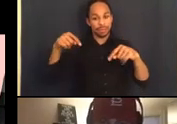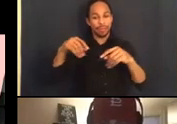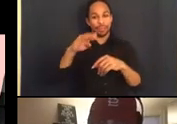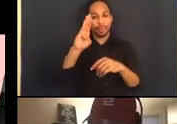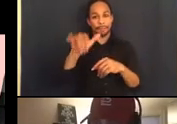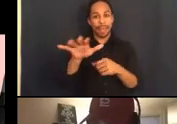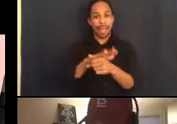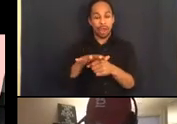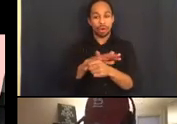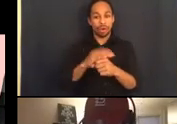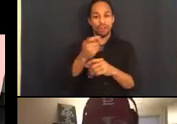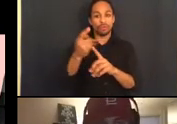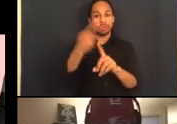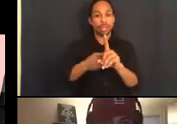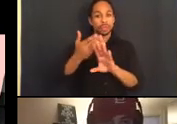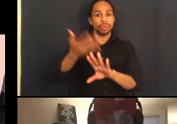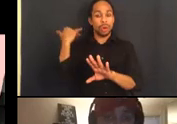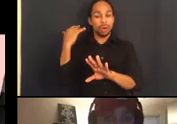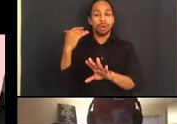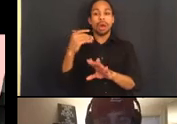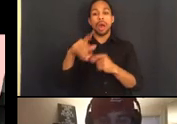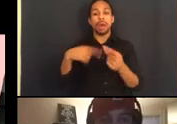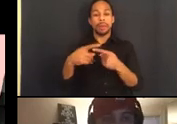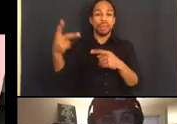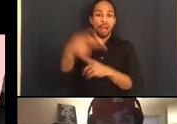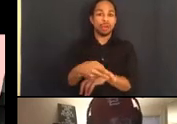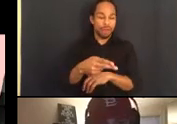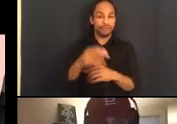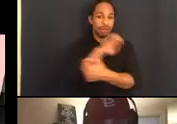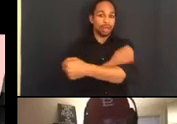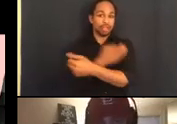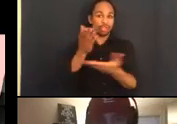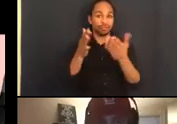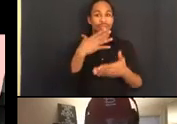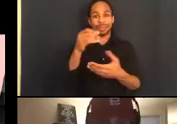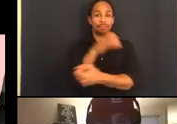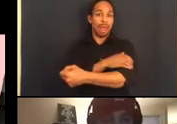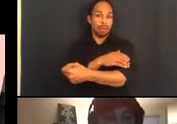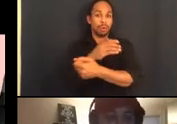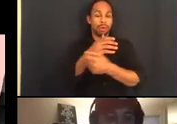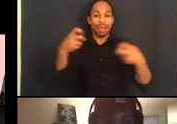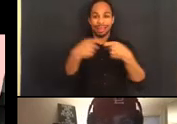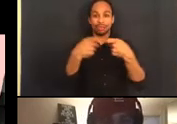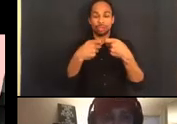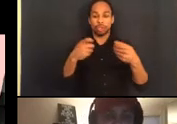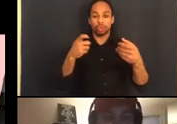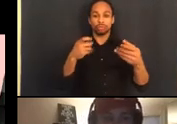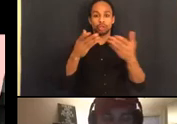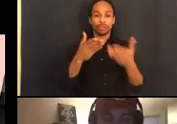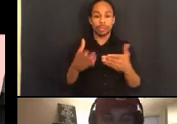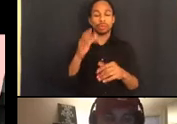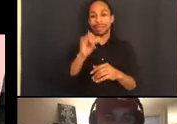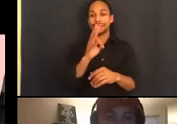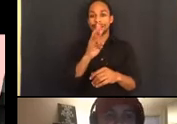about the cutoff of energy services and power services. And this protest in itself is speaking directly to the justice